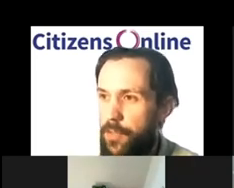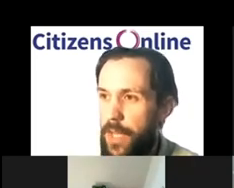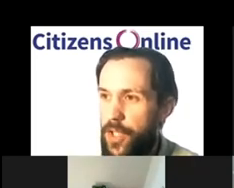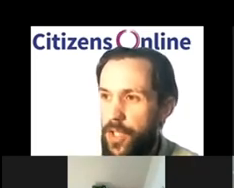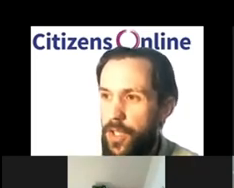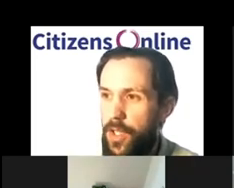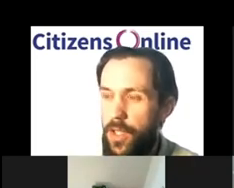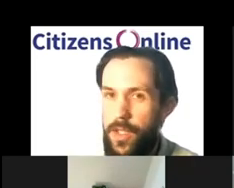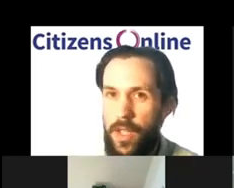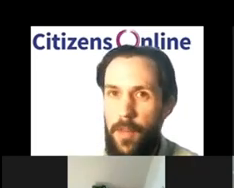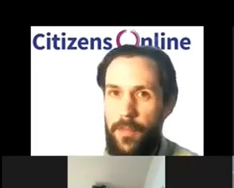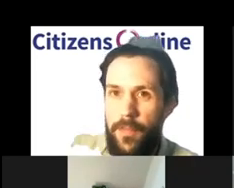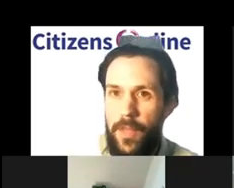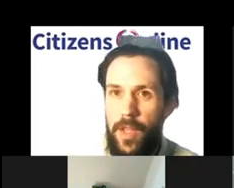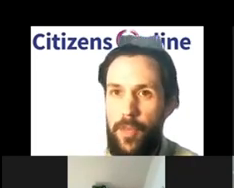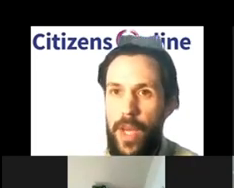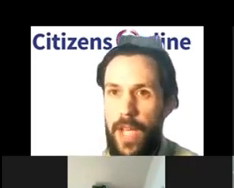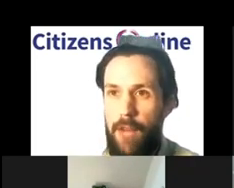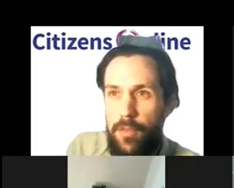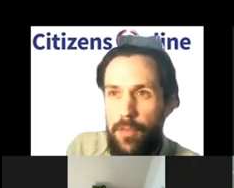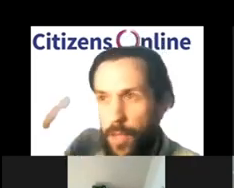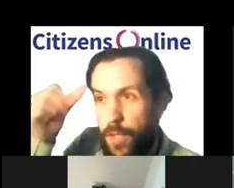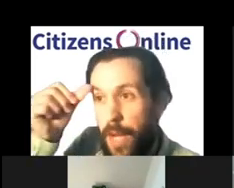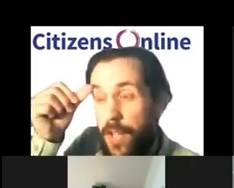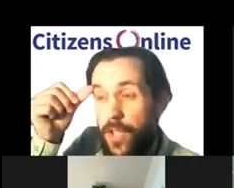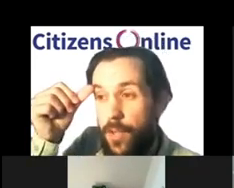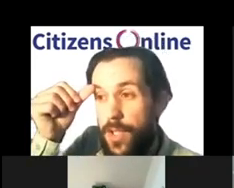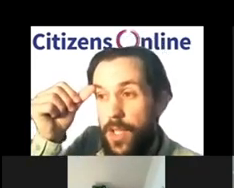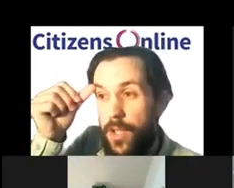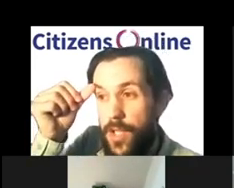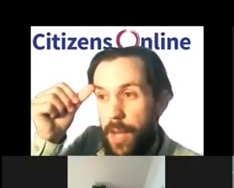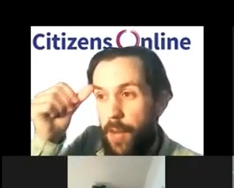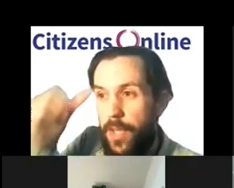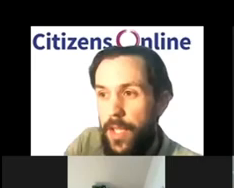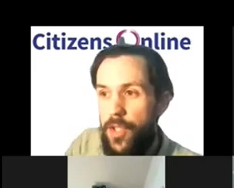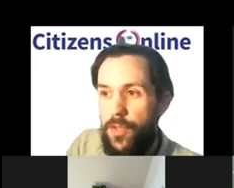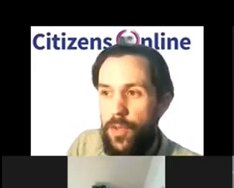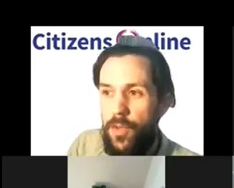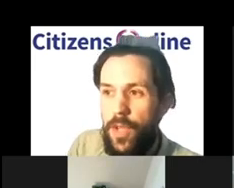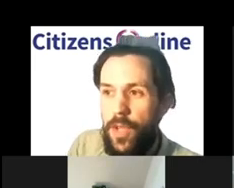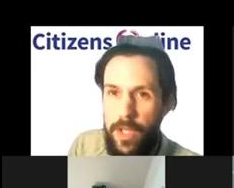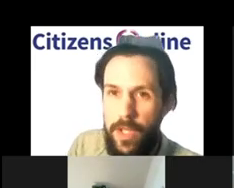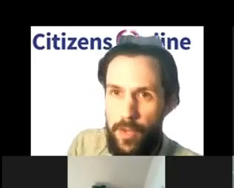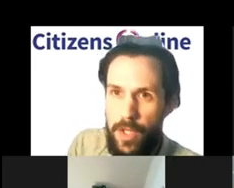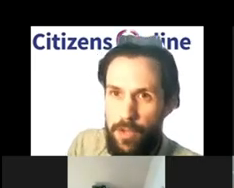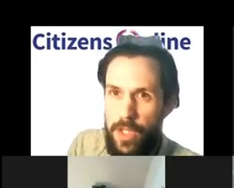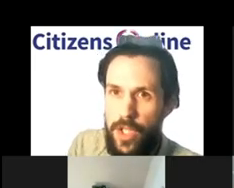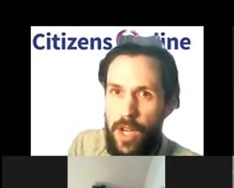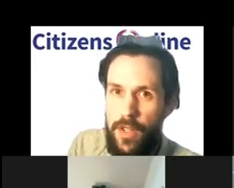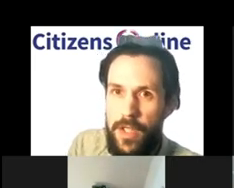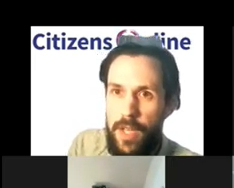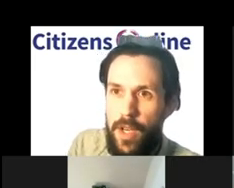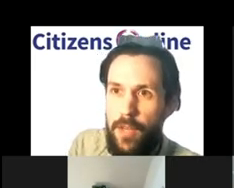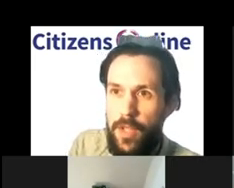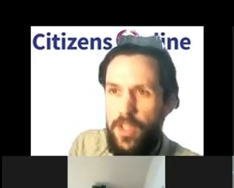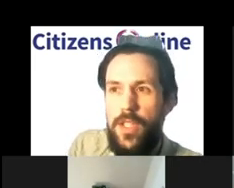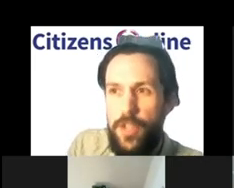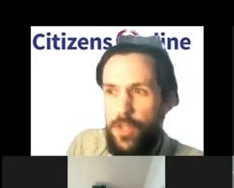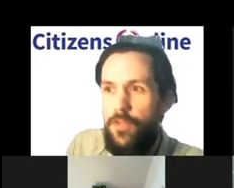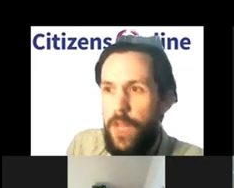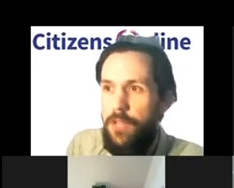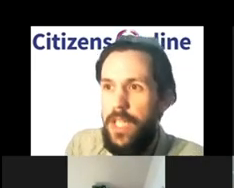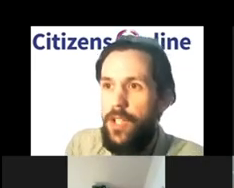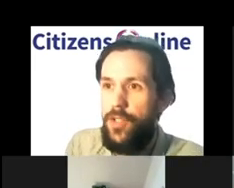Casper, you've mentioned that the breakout rooms, which Patrick was enthusing about being useful, can't be used with screen share at the same time. So these